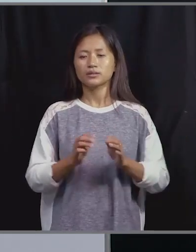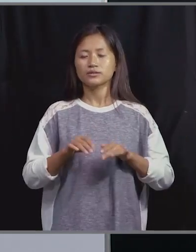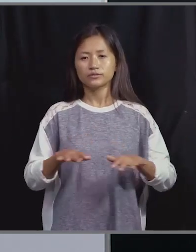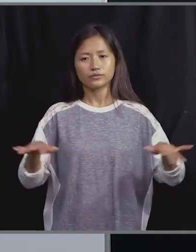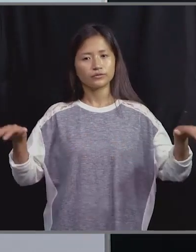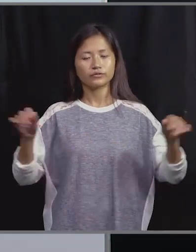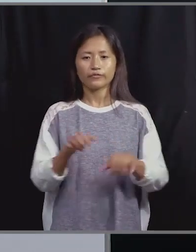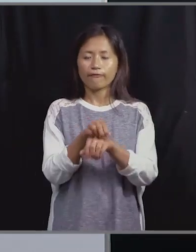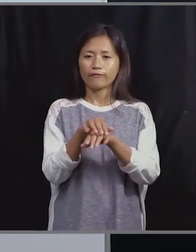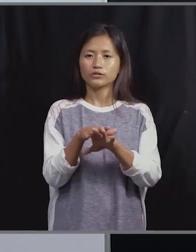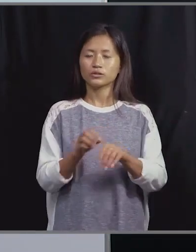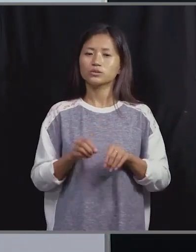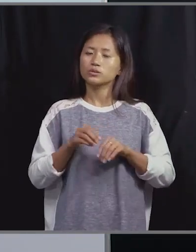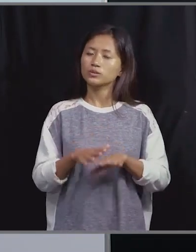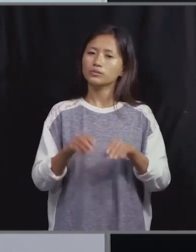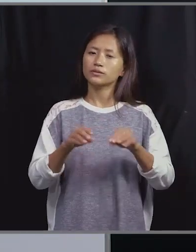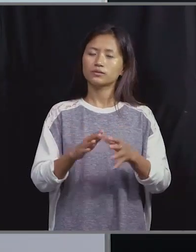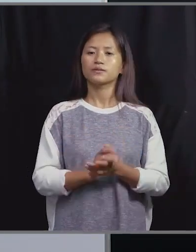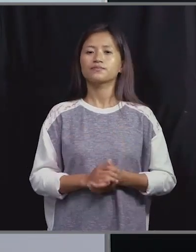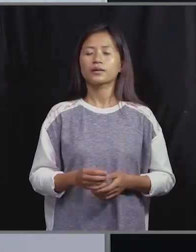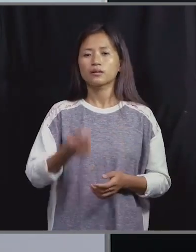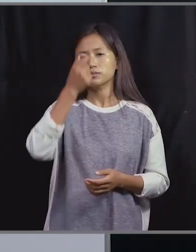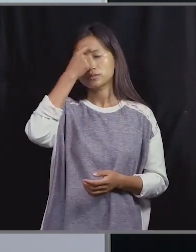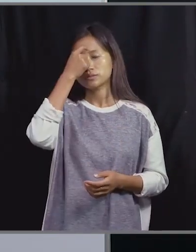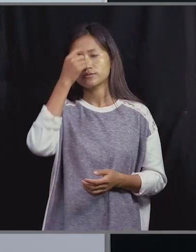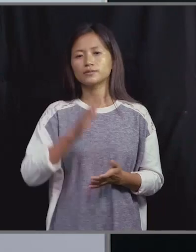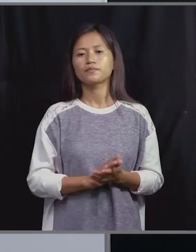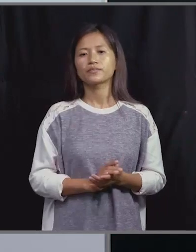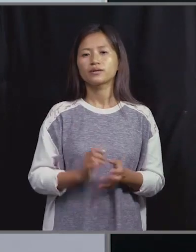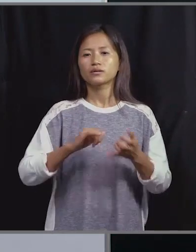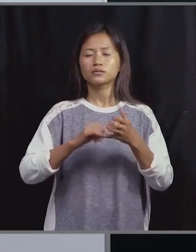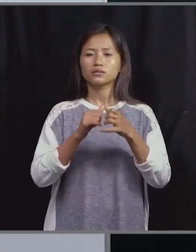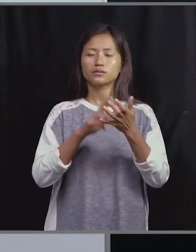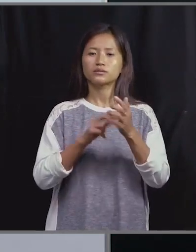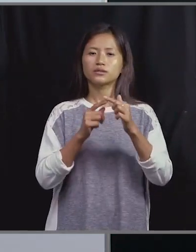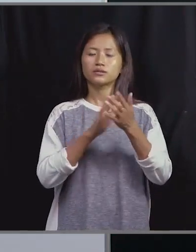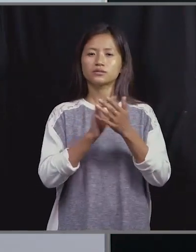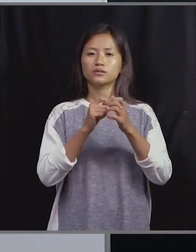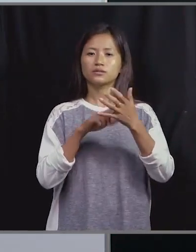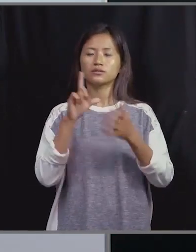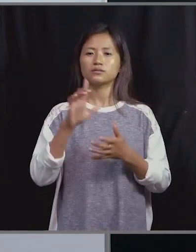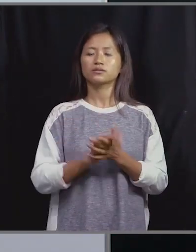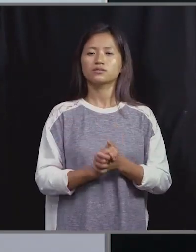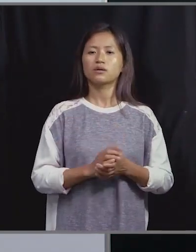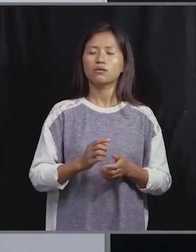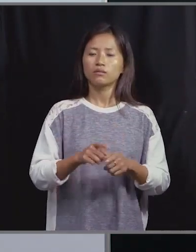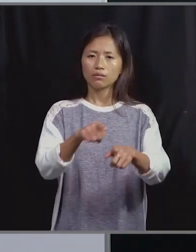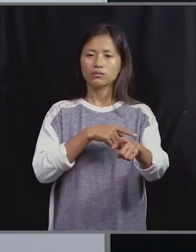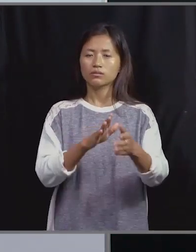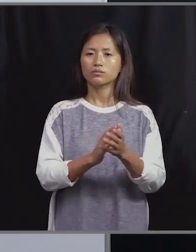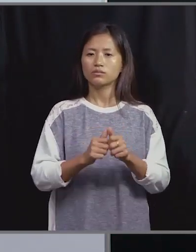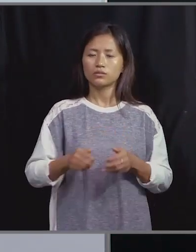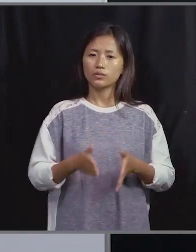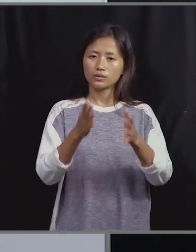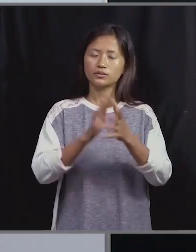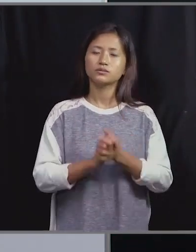ocean. So those were the problems for these Santals. In the long run, you will